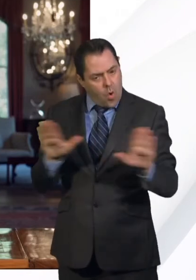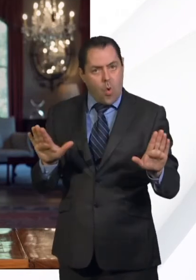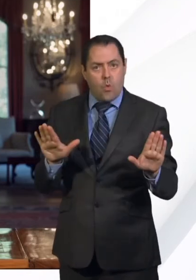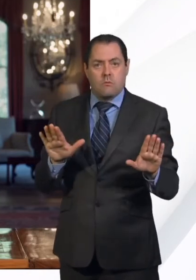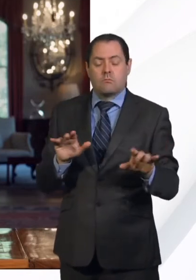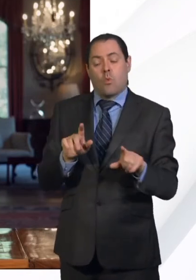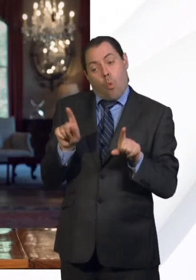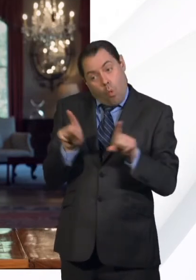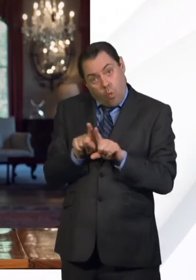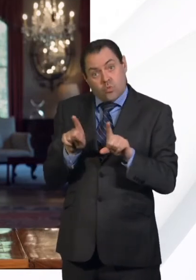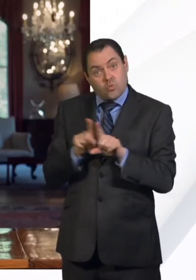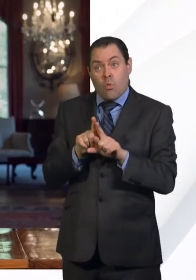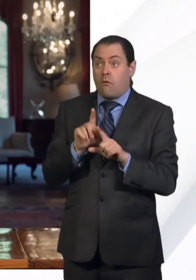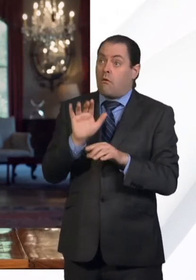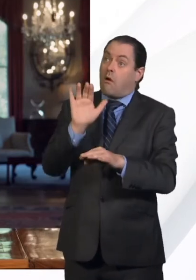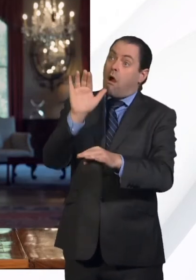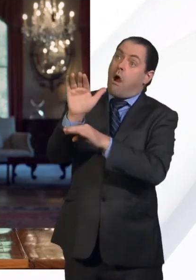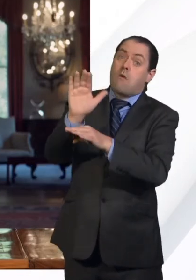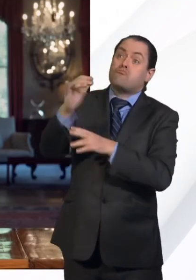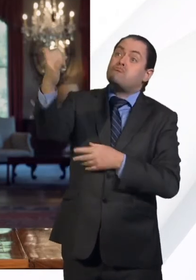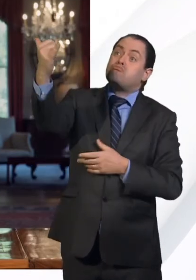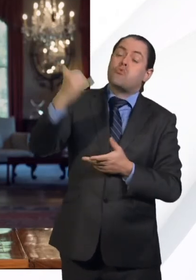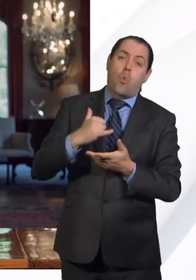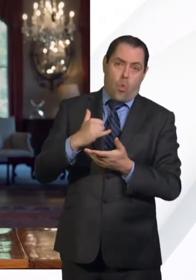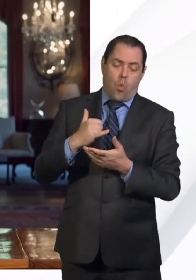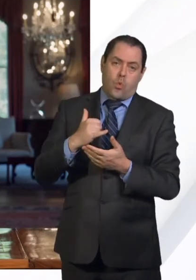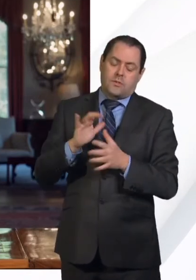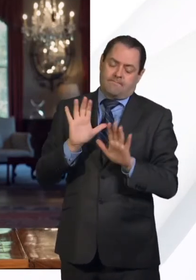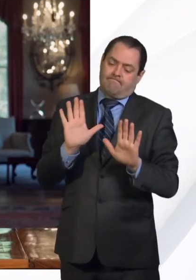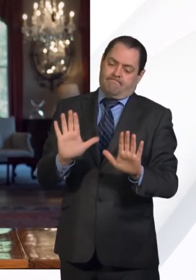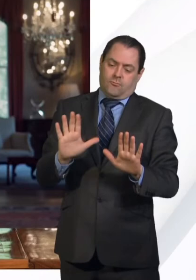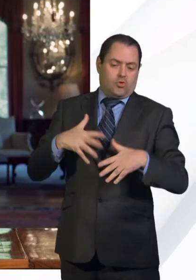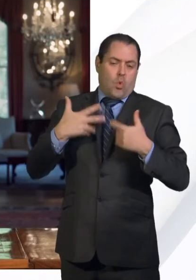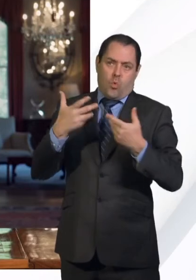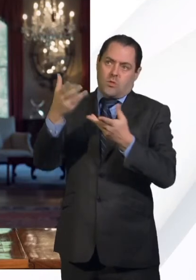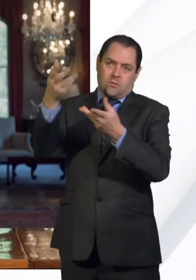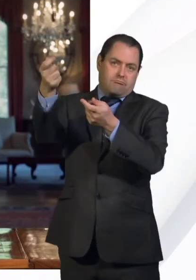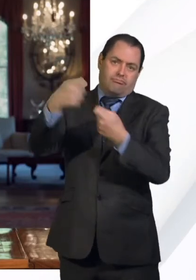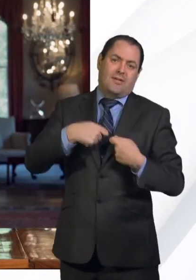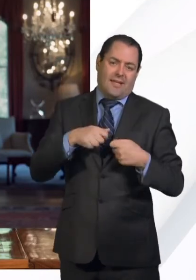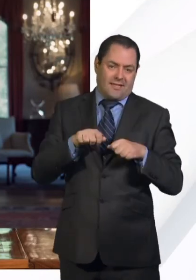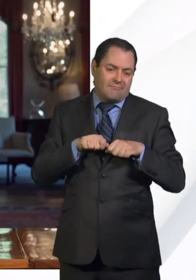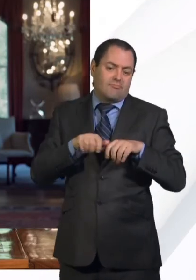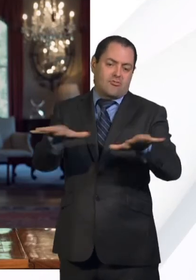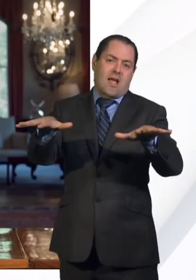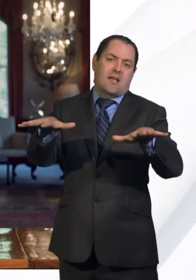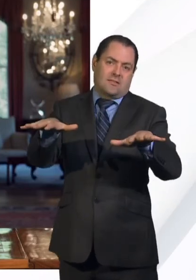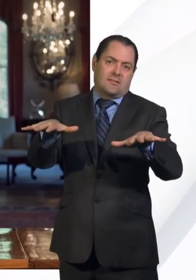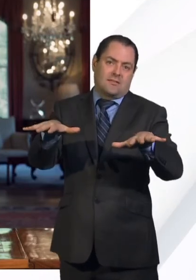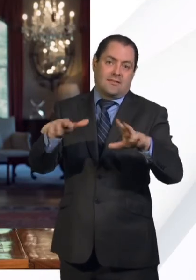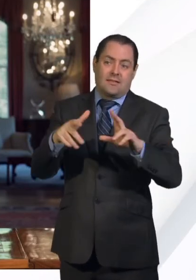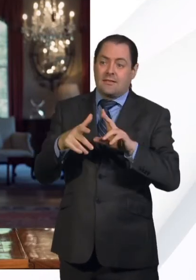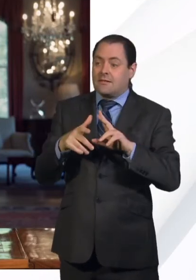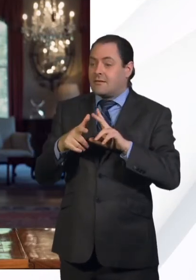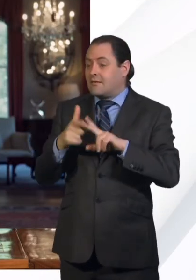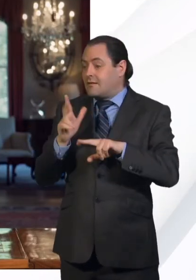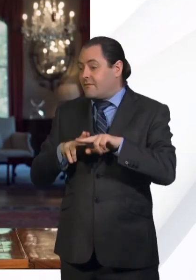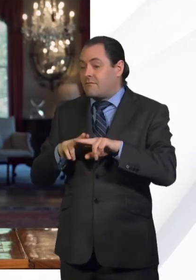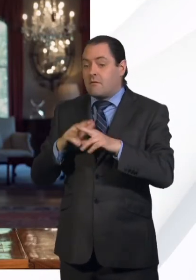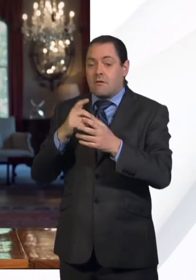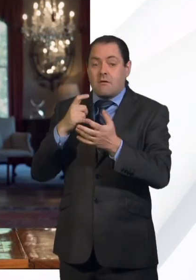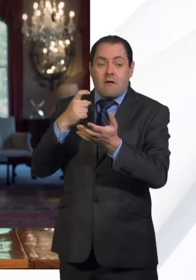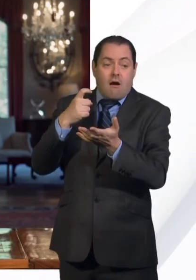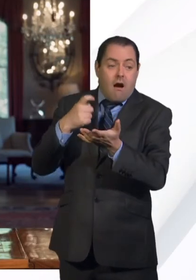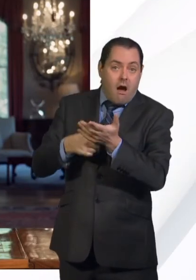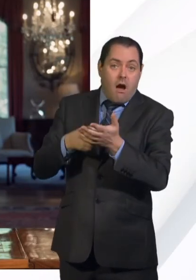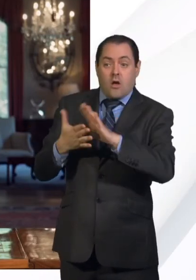I'm serving notice that it will soon be the time, with transmission significantly lower, to impose quarantine on